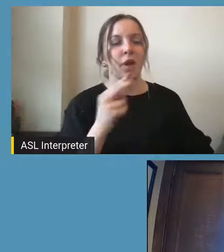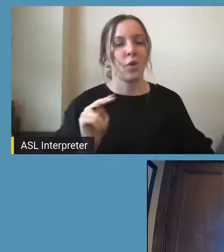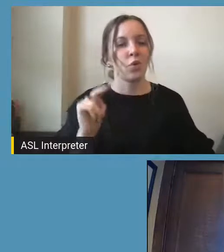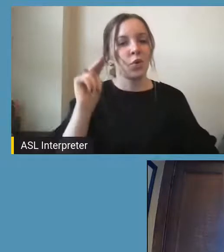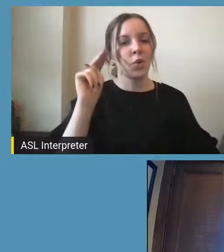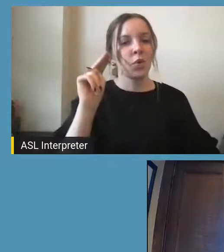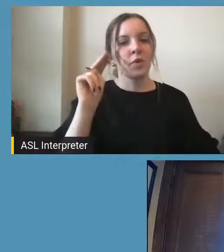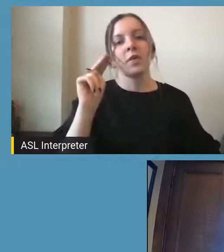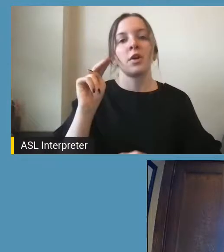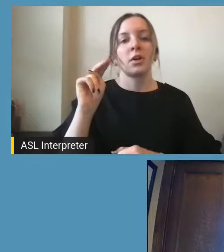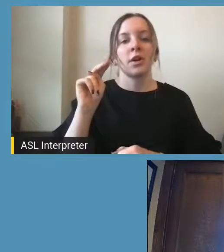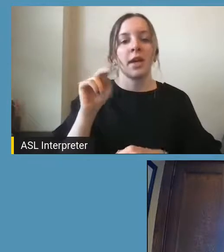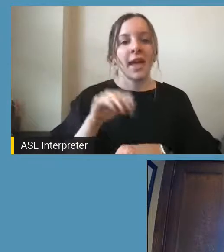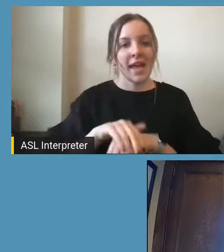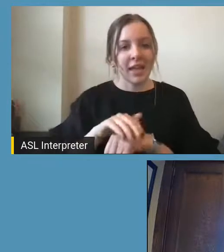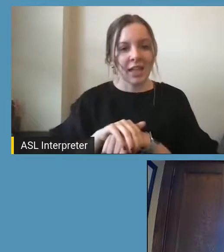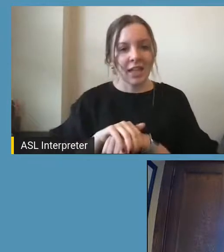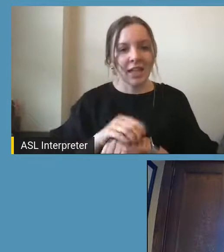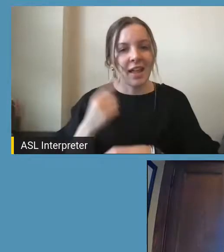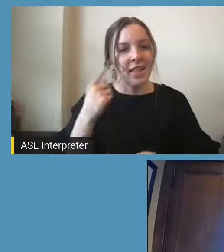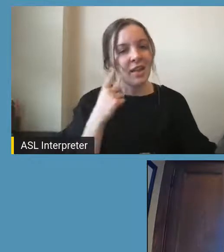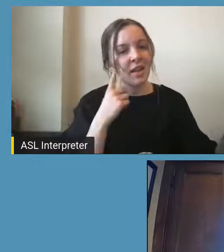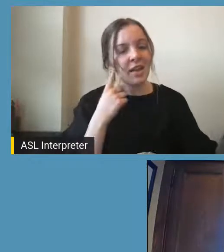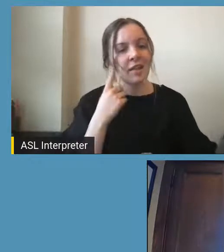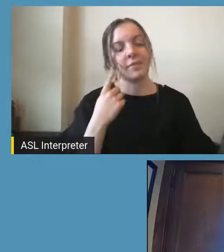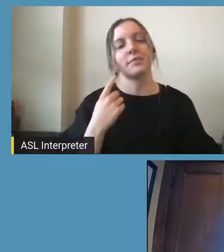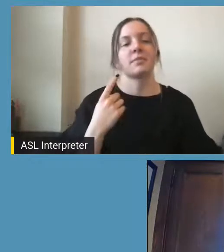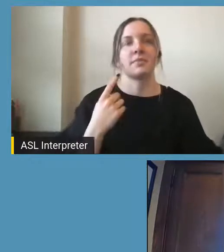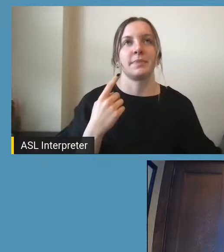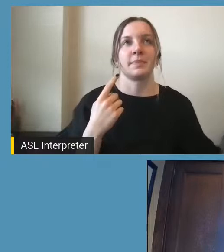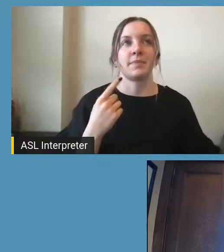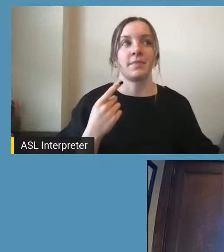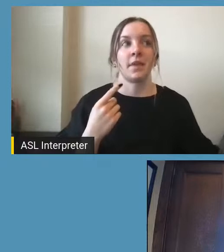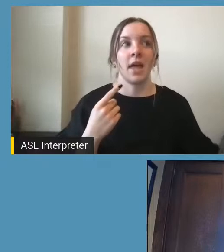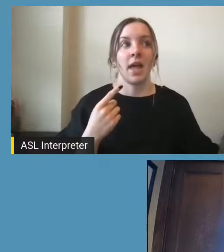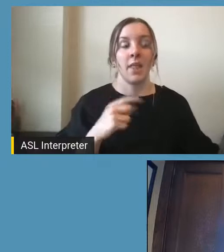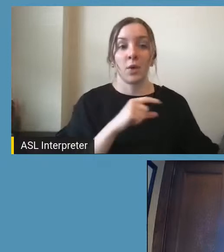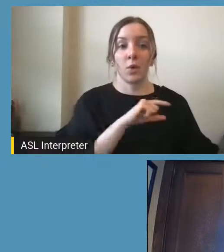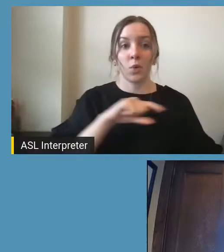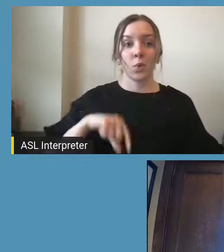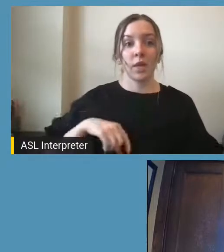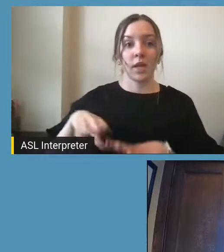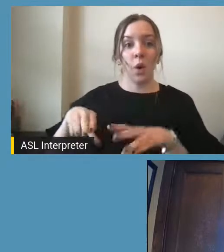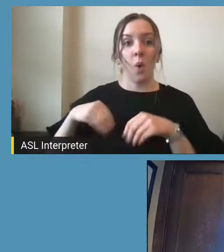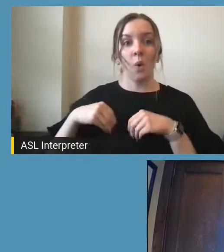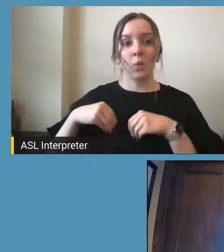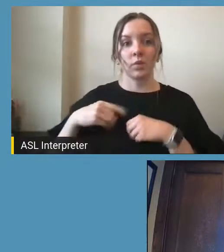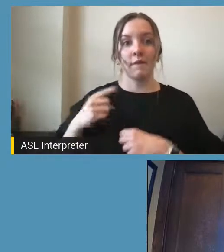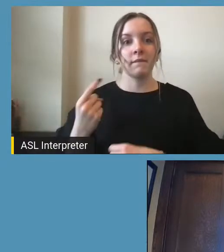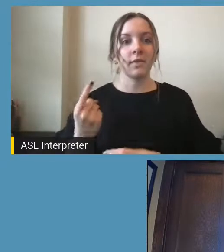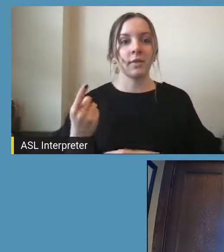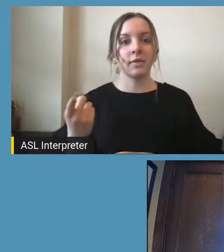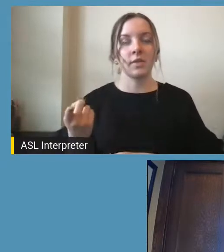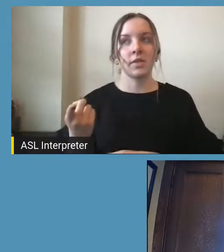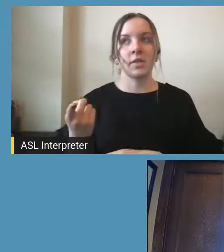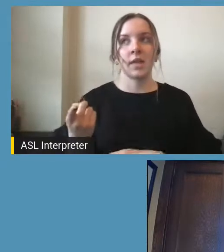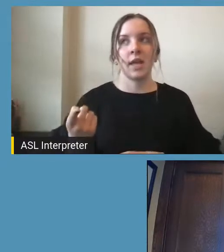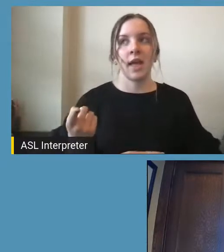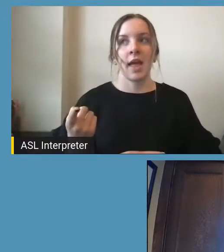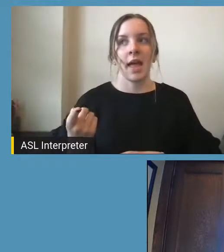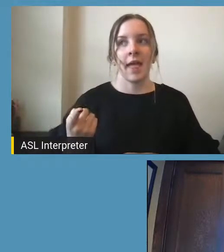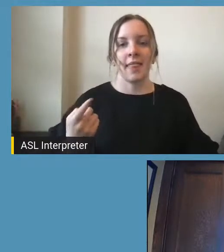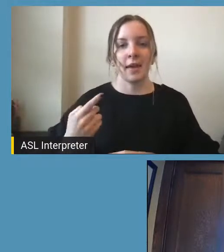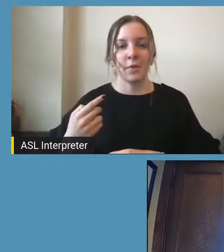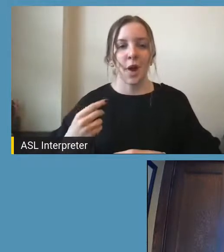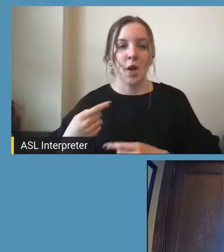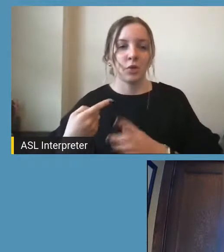Queen Elizabeth I. So they actually have a snippet of that fabric, and it could be the basis of a recreation of